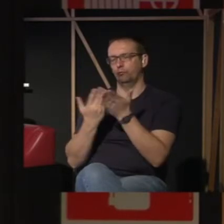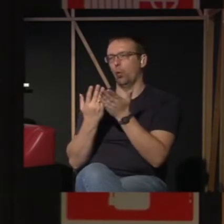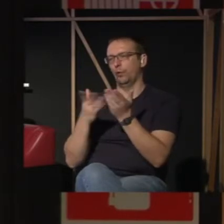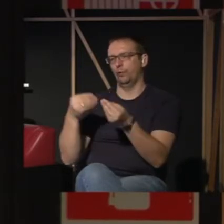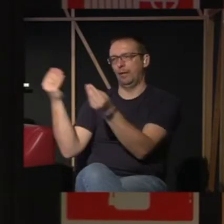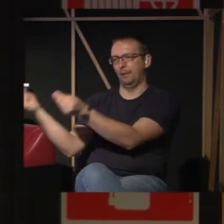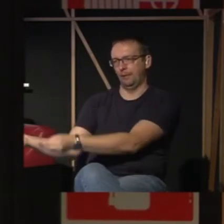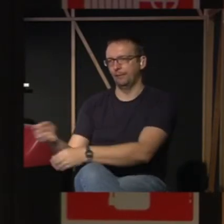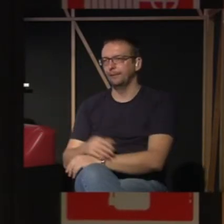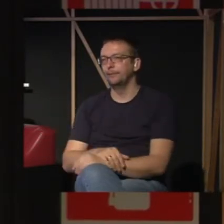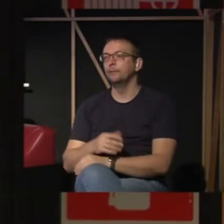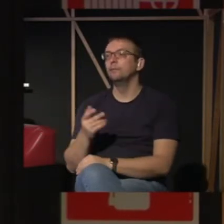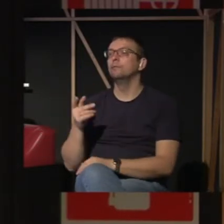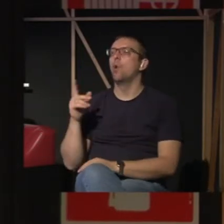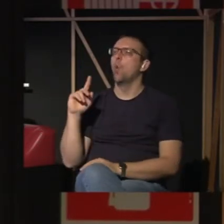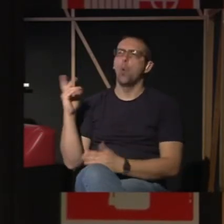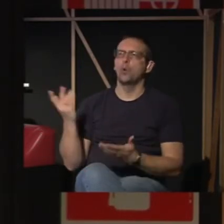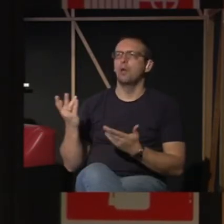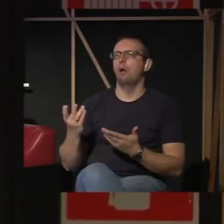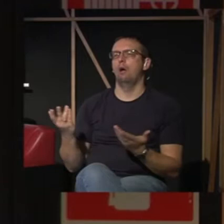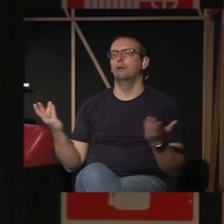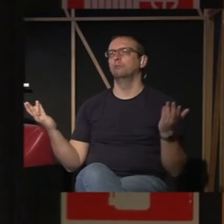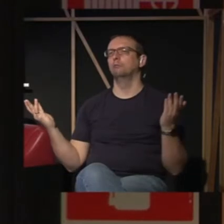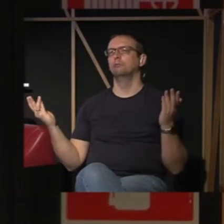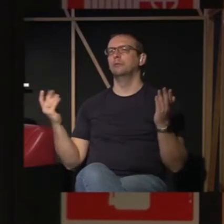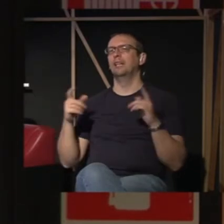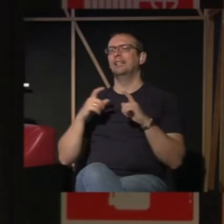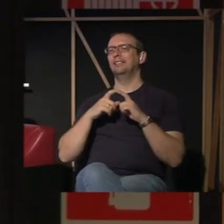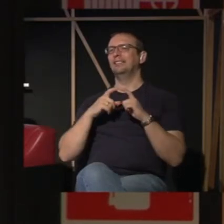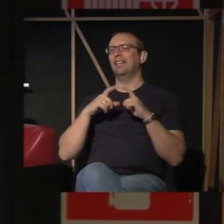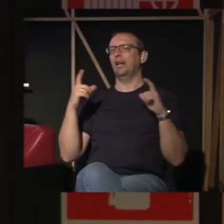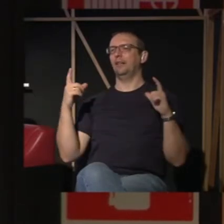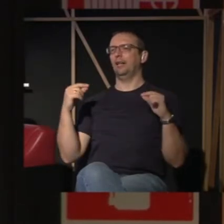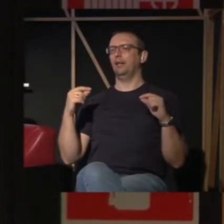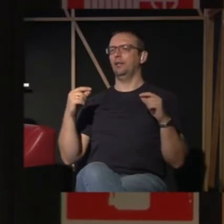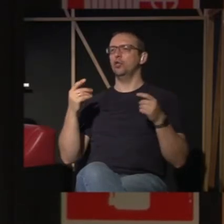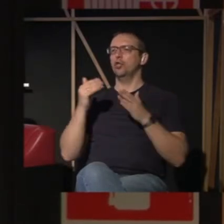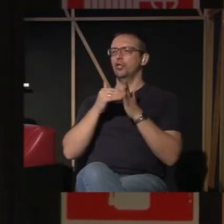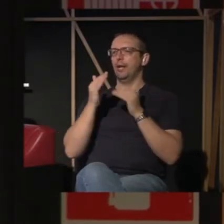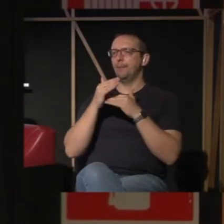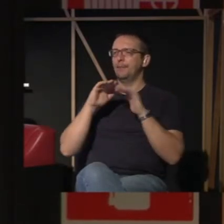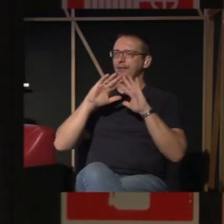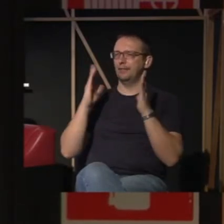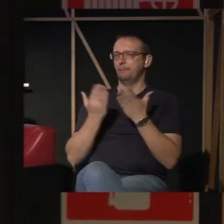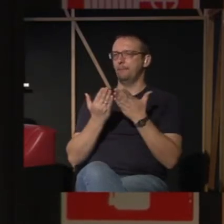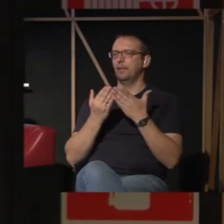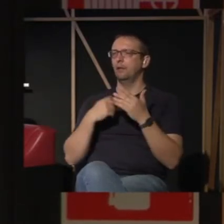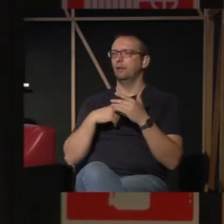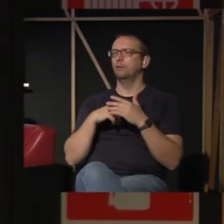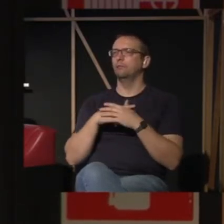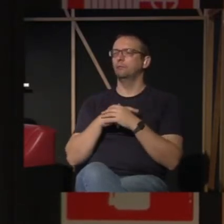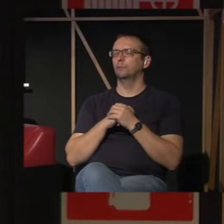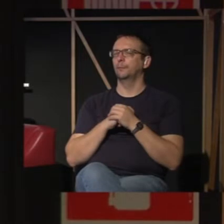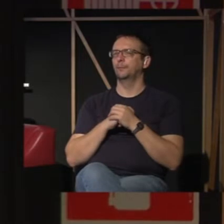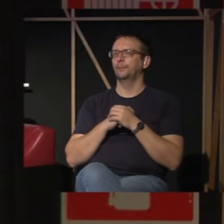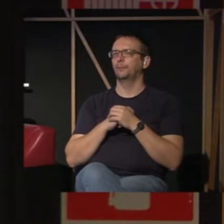ticketing portal. Again, I've listened to everything that you have said so far, and we're going to be taking those lessons back to Zurich